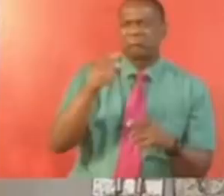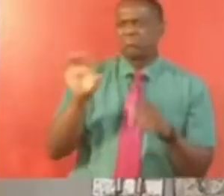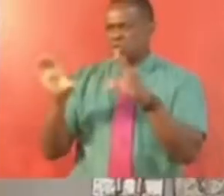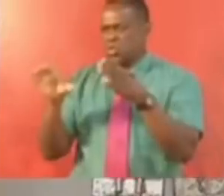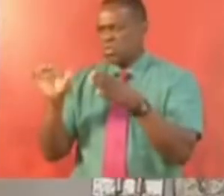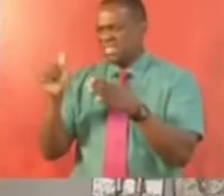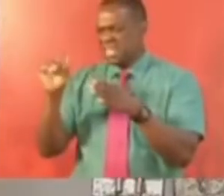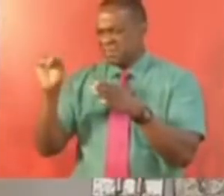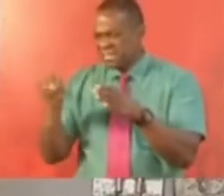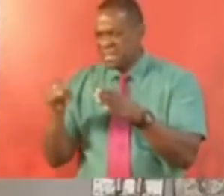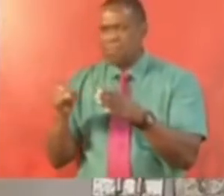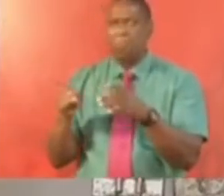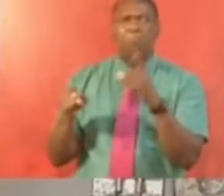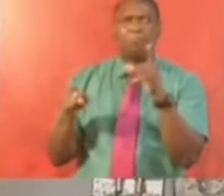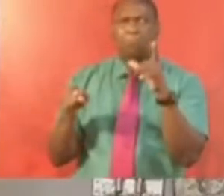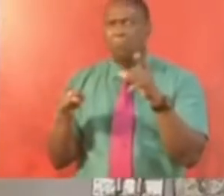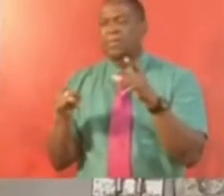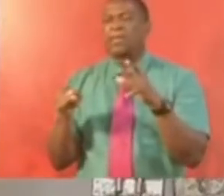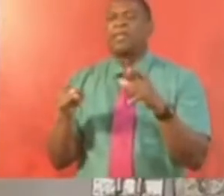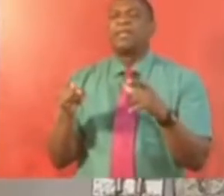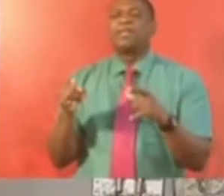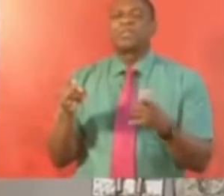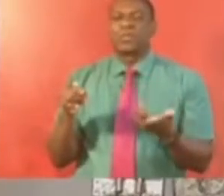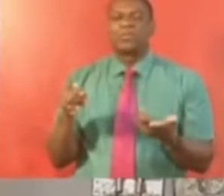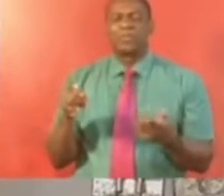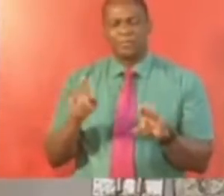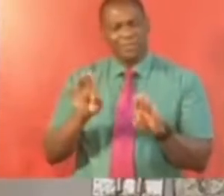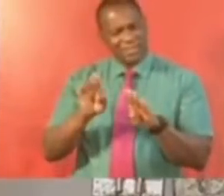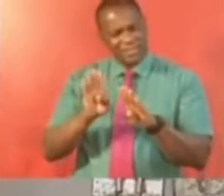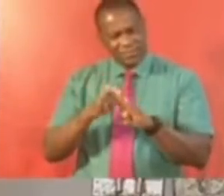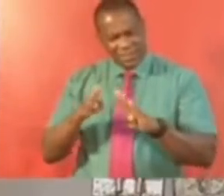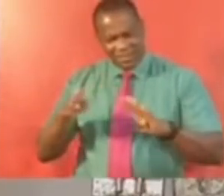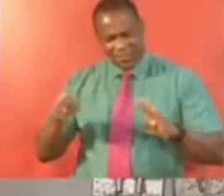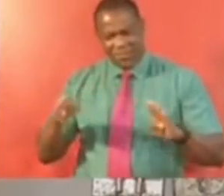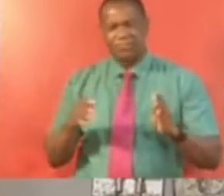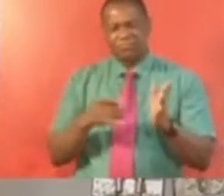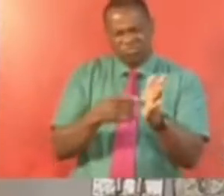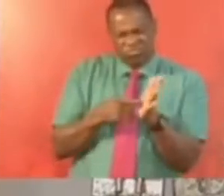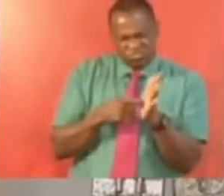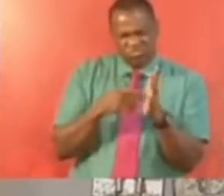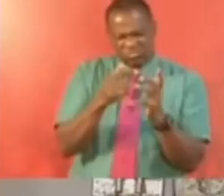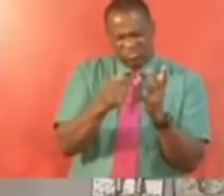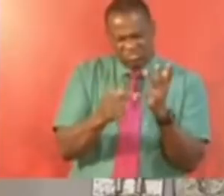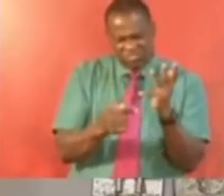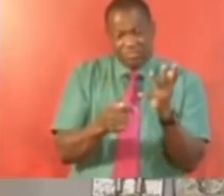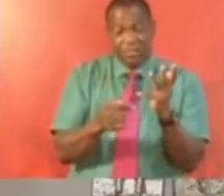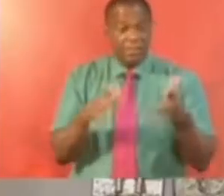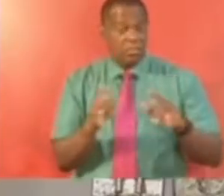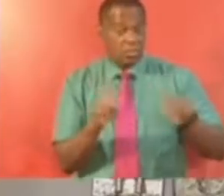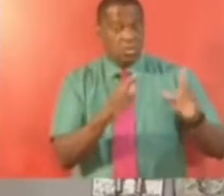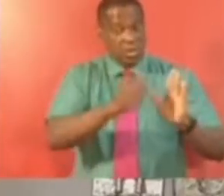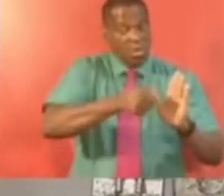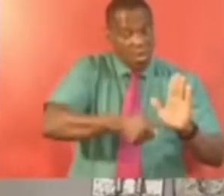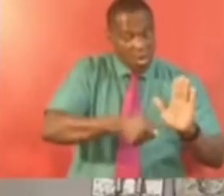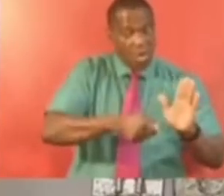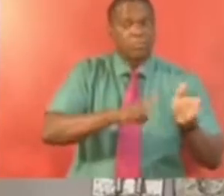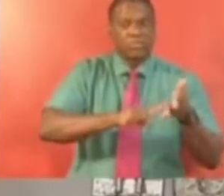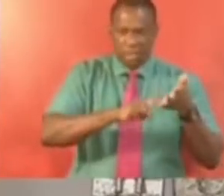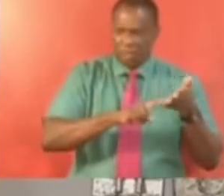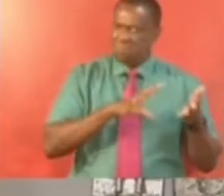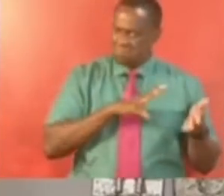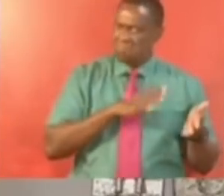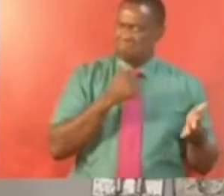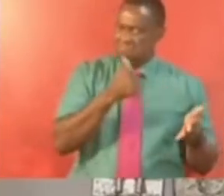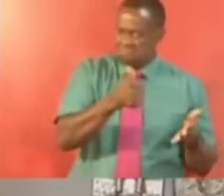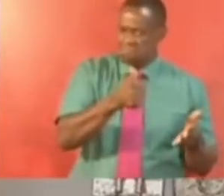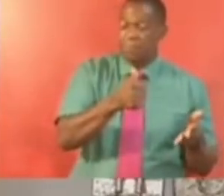criteria that has actually gone to court, etc. And this is now going to be pushed into this liberalized exemption